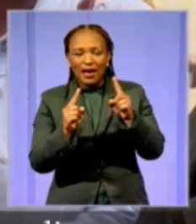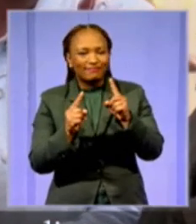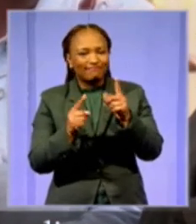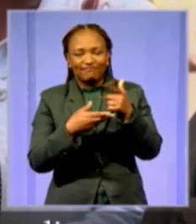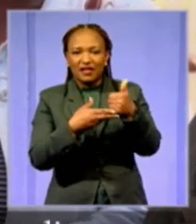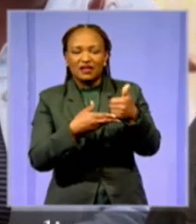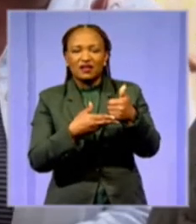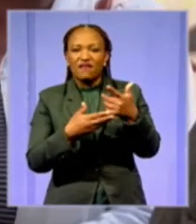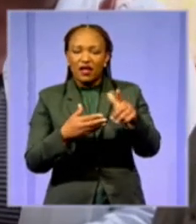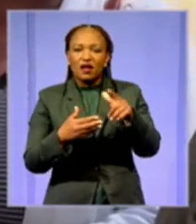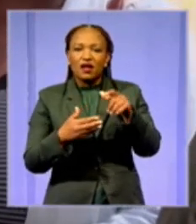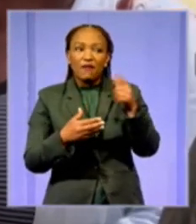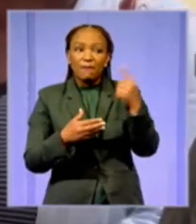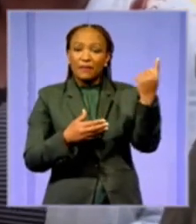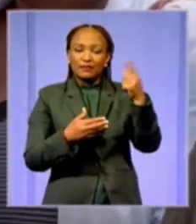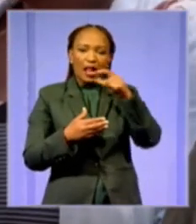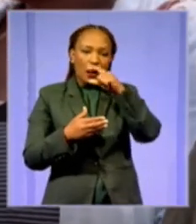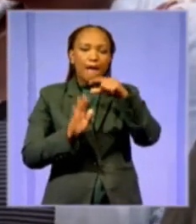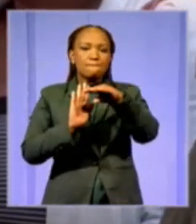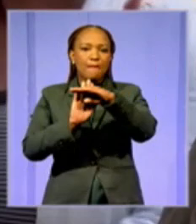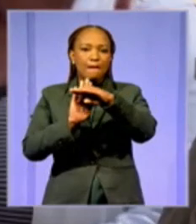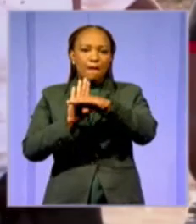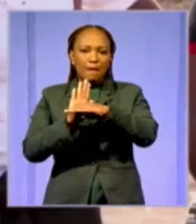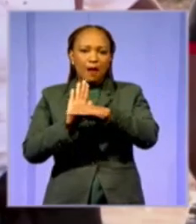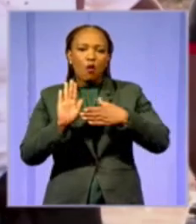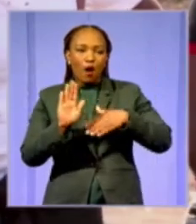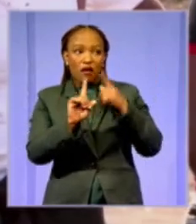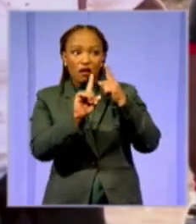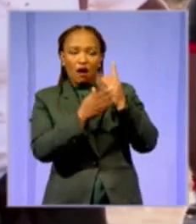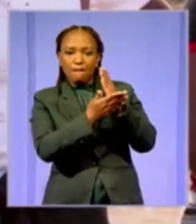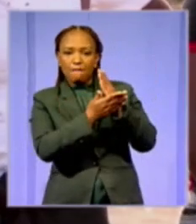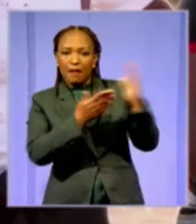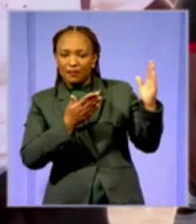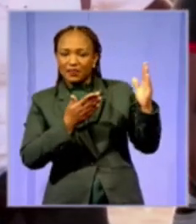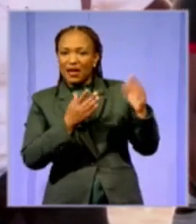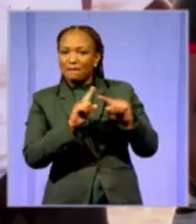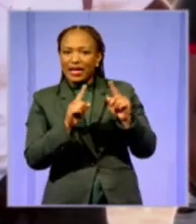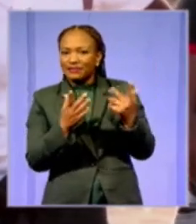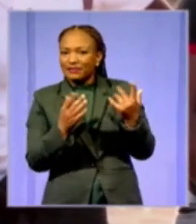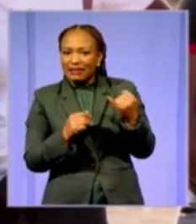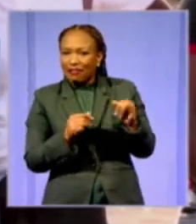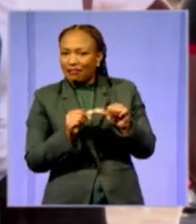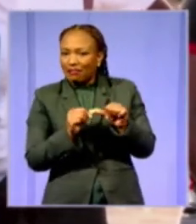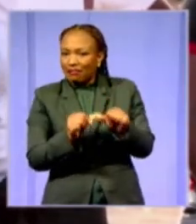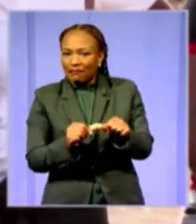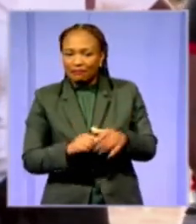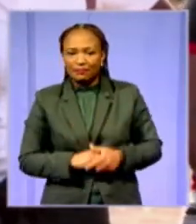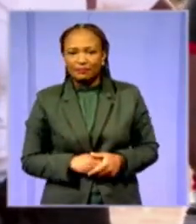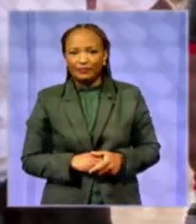petition kgatlhanong le mogokgo. Maiteko a go buisana le mogokgo a re tetse.